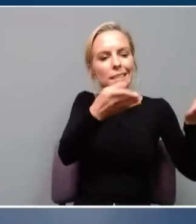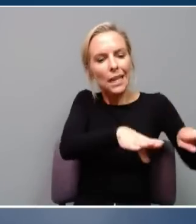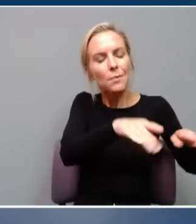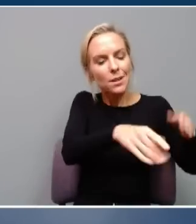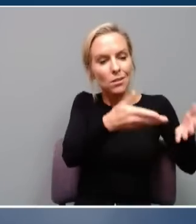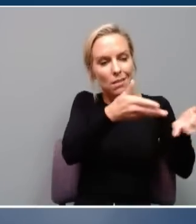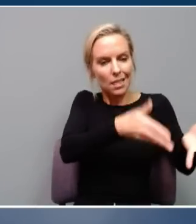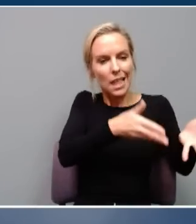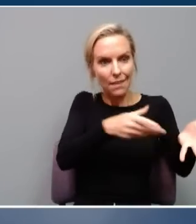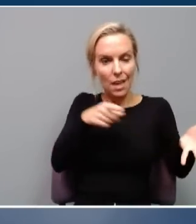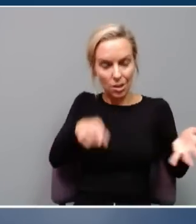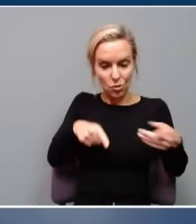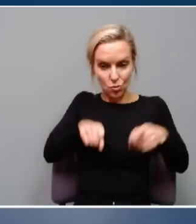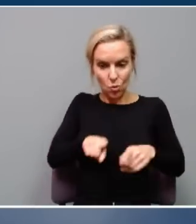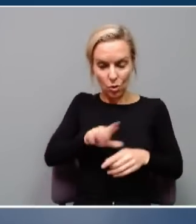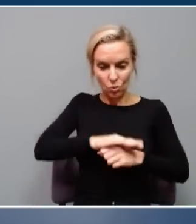do it.